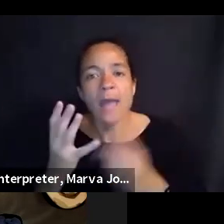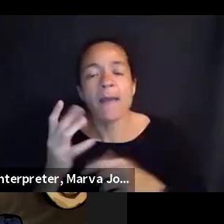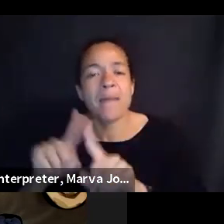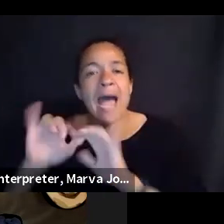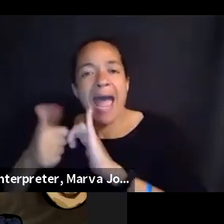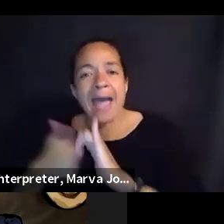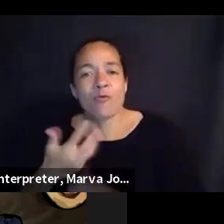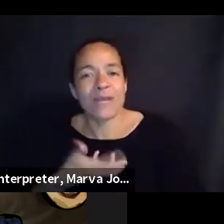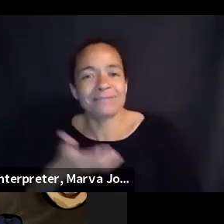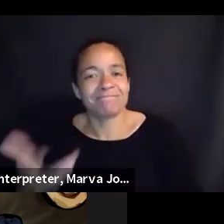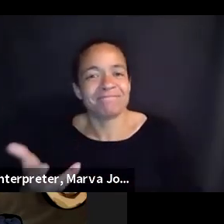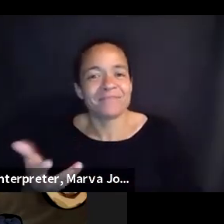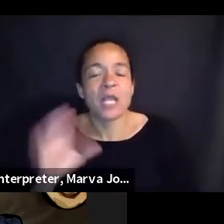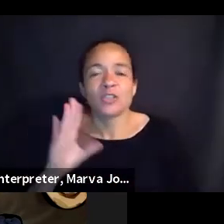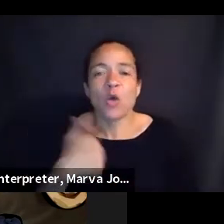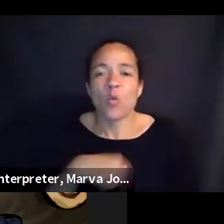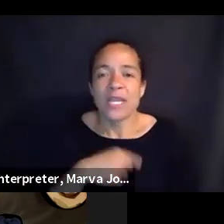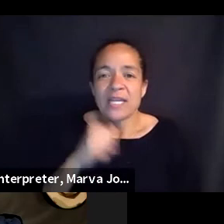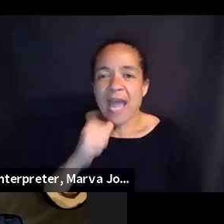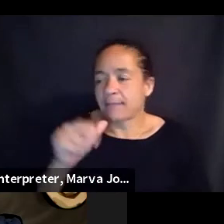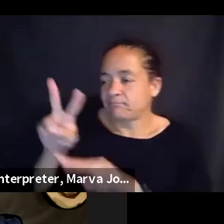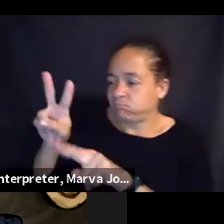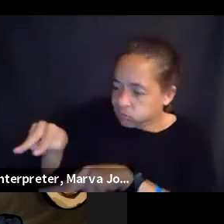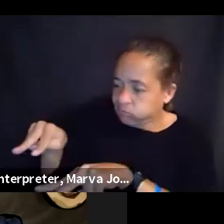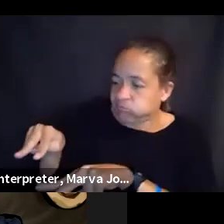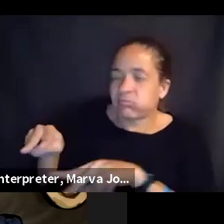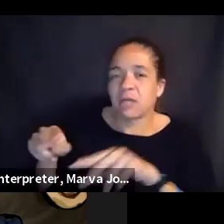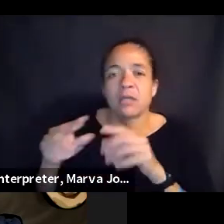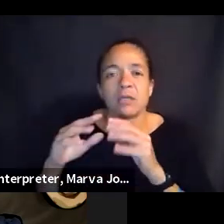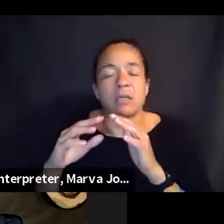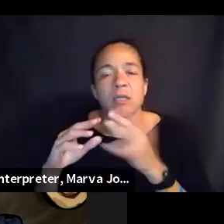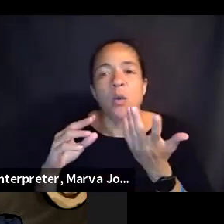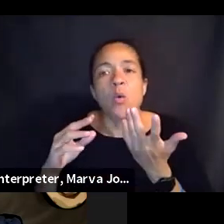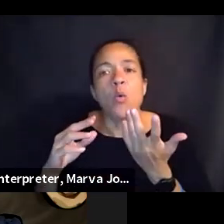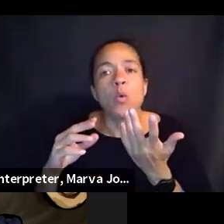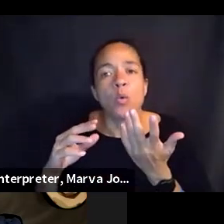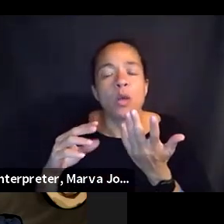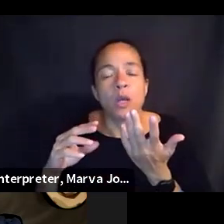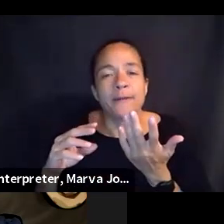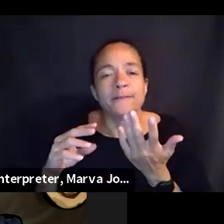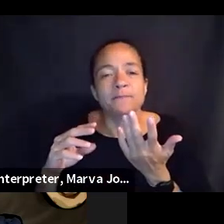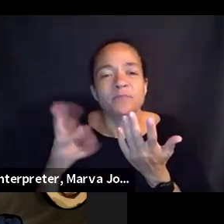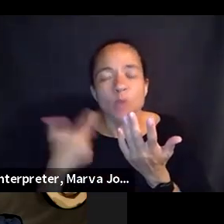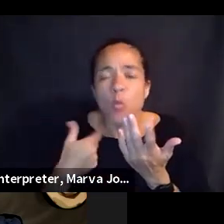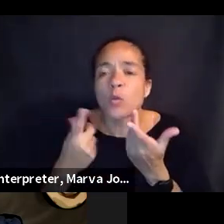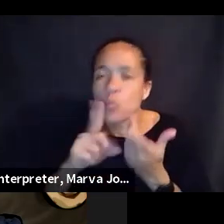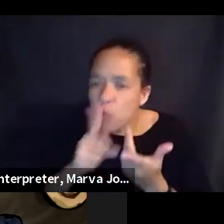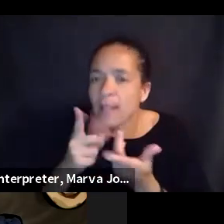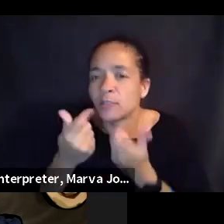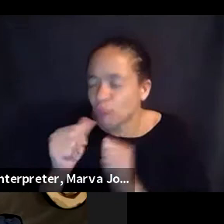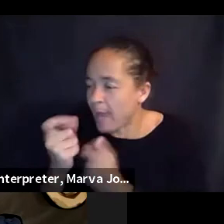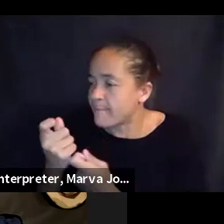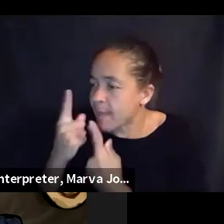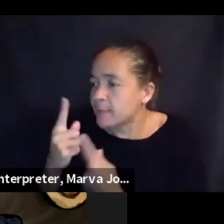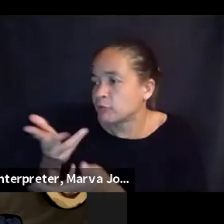before, so we're not that ivory tower in downtown Flint, right? Like that we're trying to really understand the residents and where